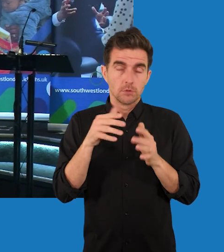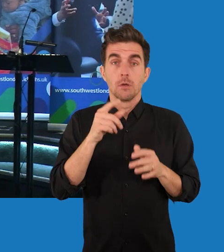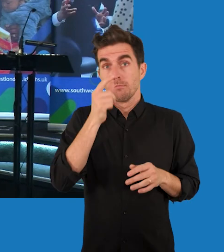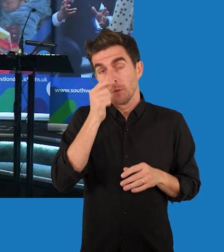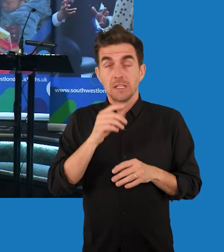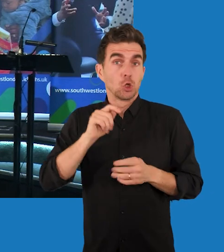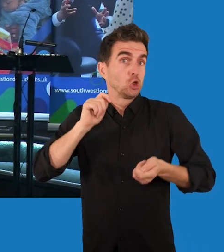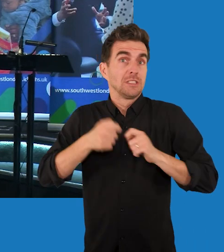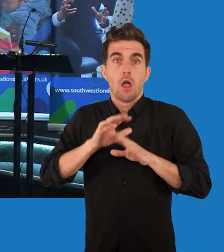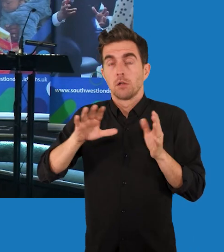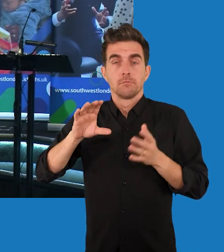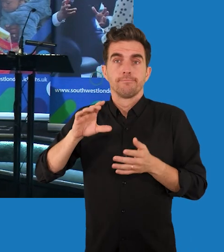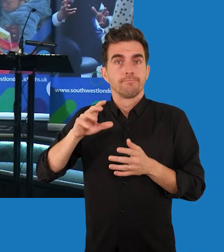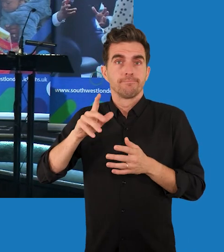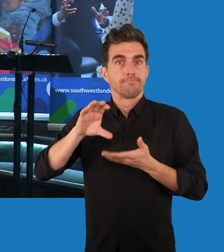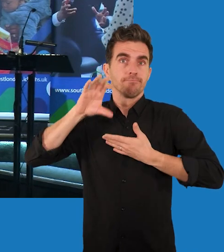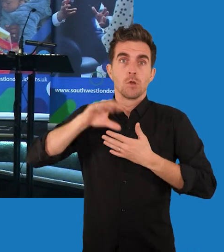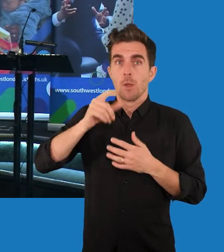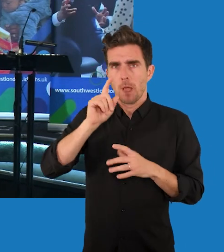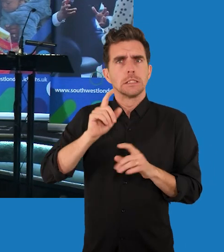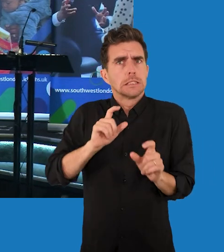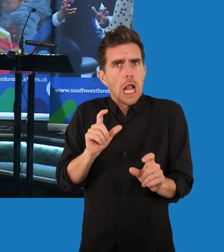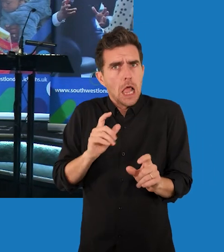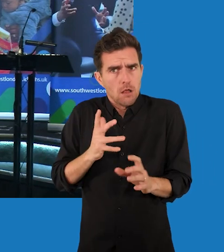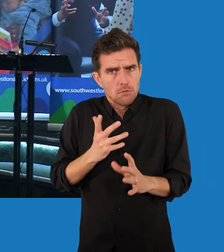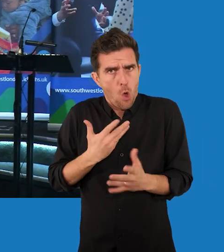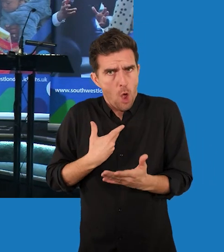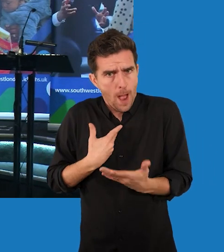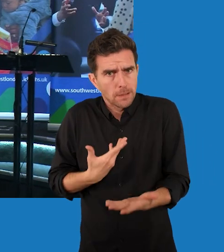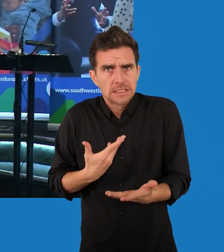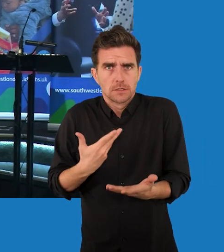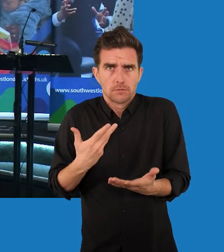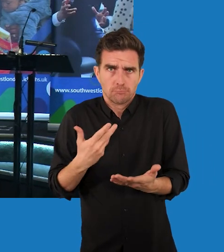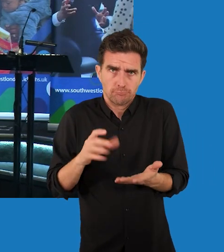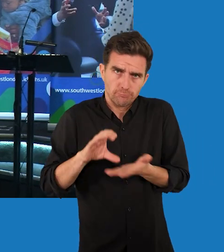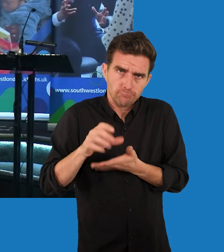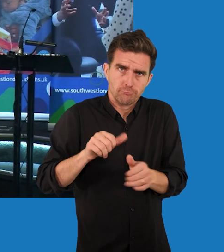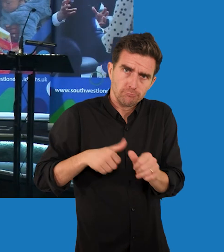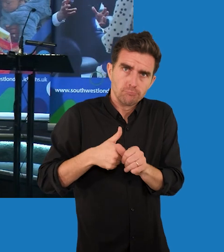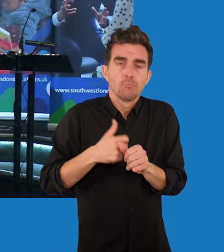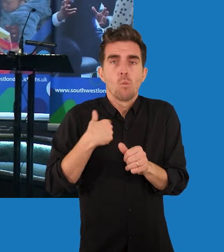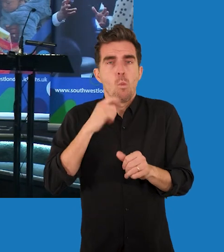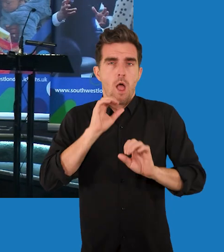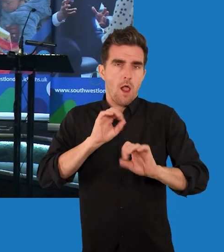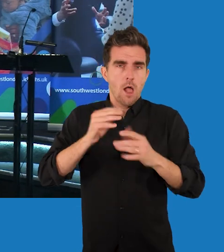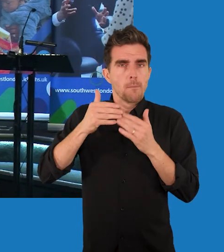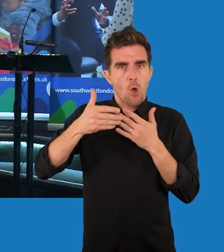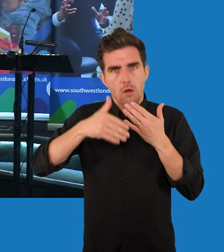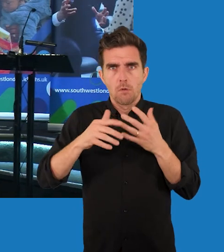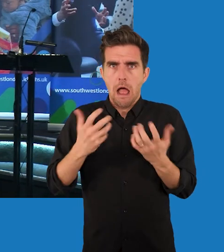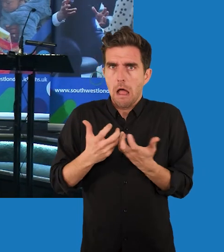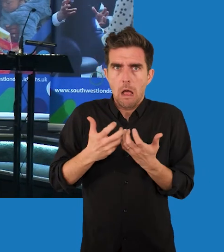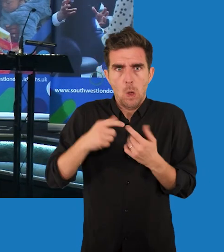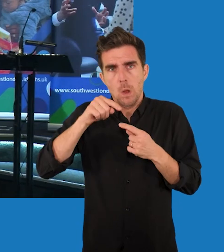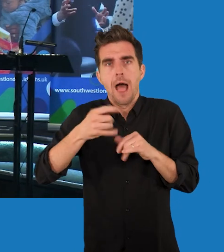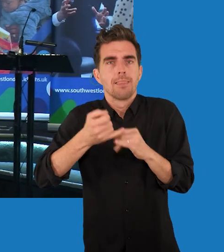that, and it may not be called the Innovations Fund, but there is a full commitment from the board to invest in that way, and we'll have to let you know as we go through this year